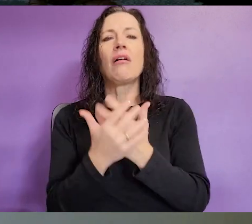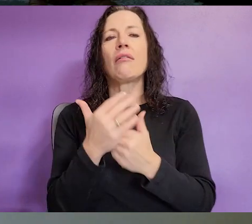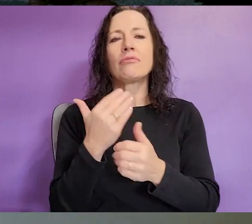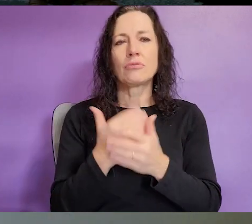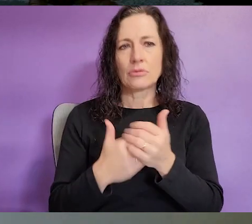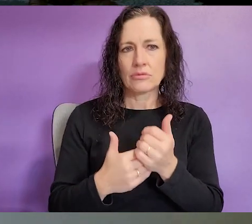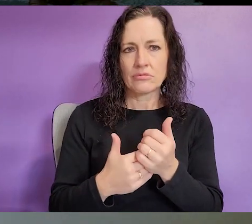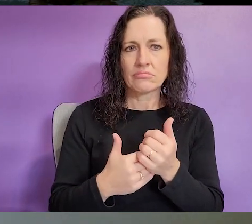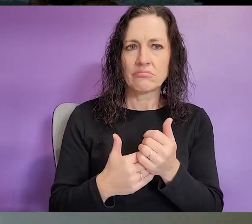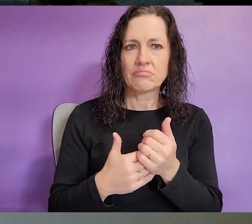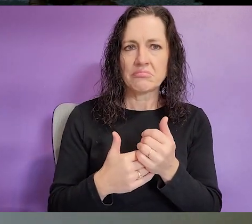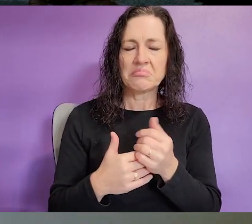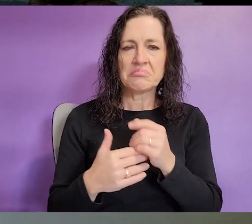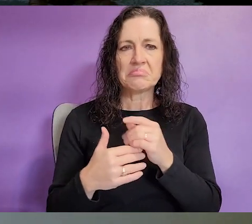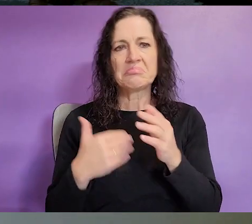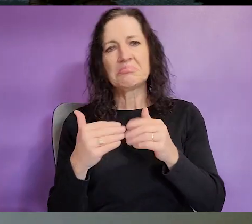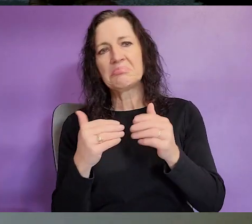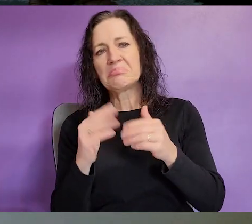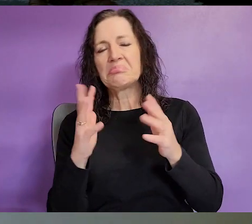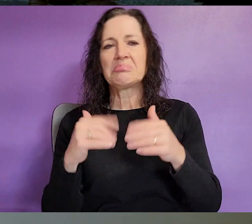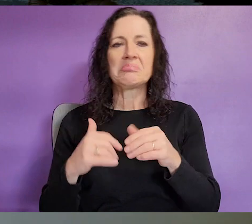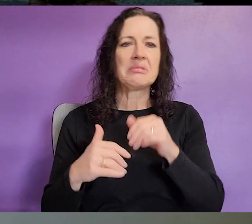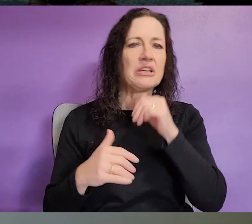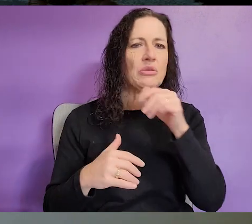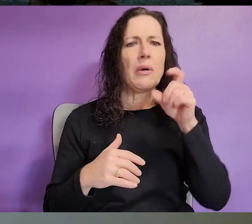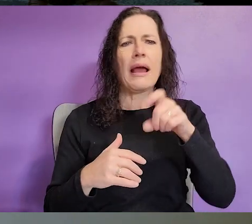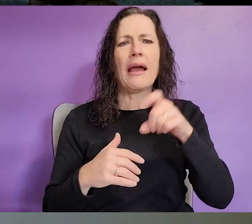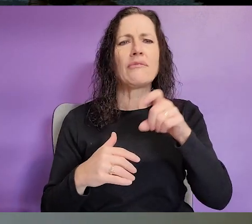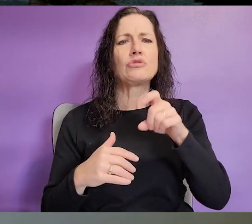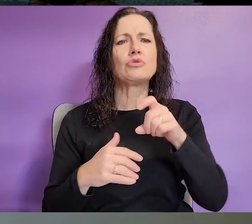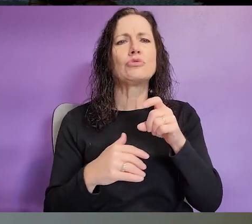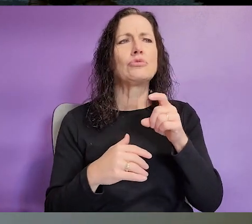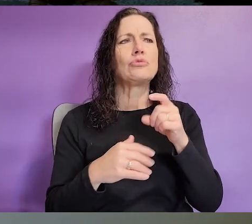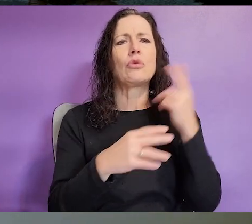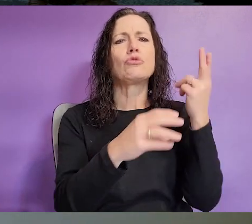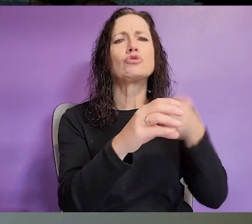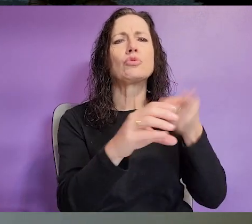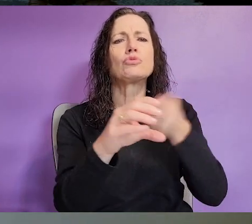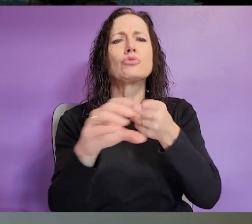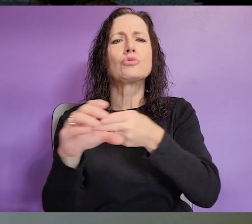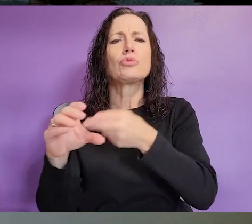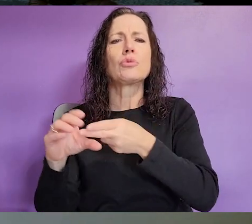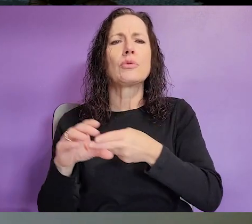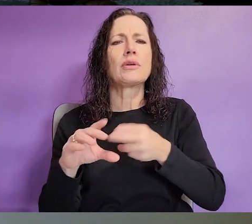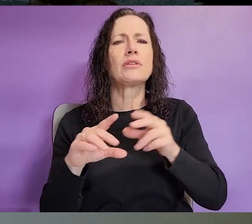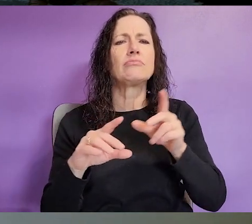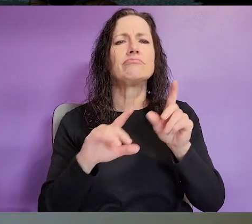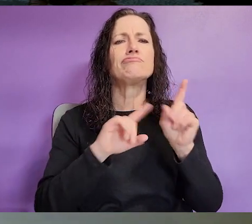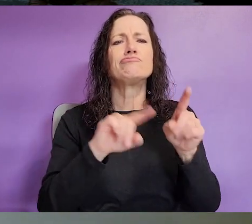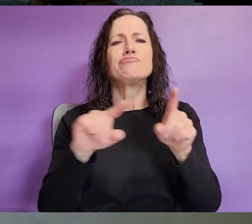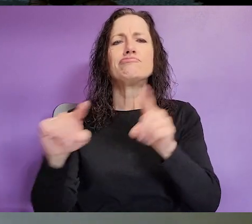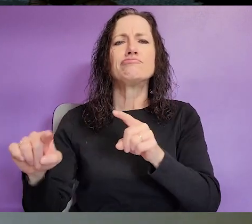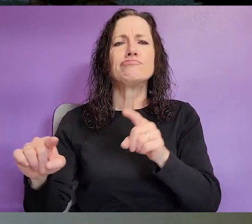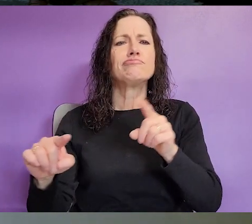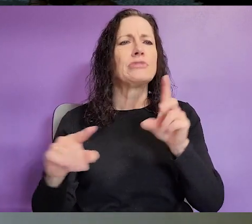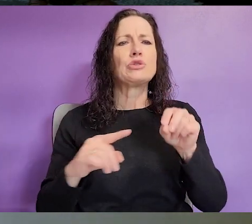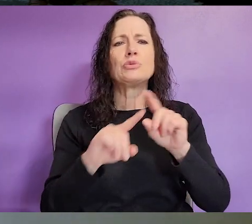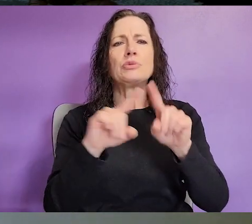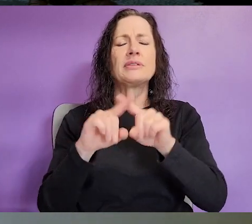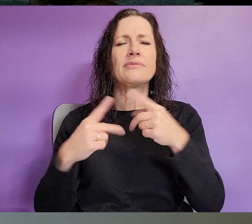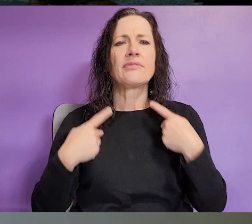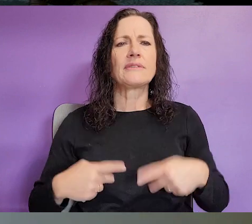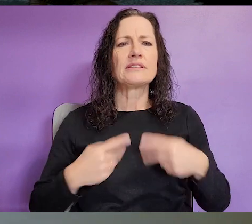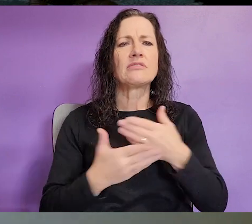comfortable with not being in the community physically.